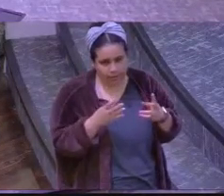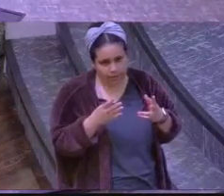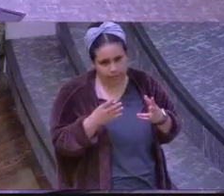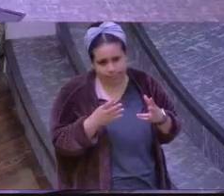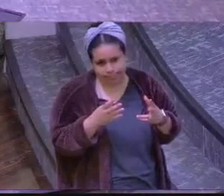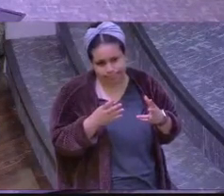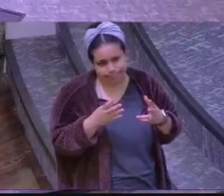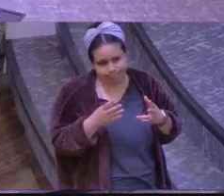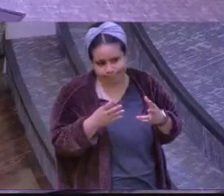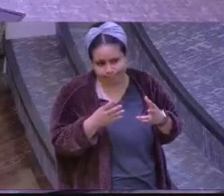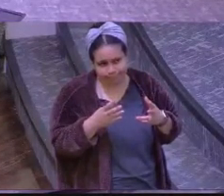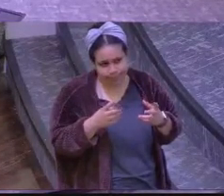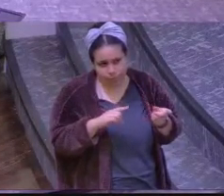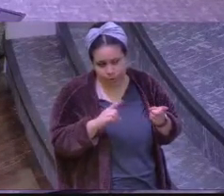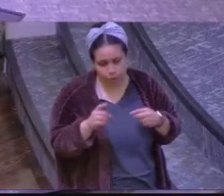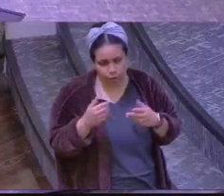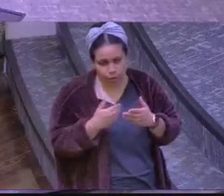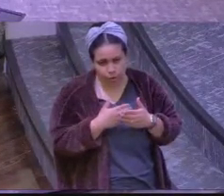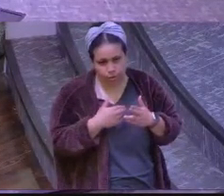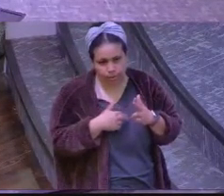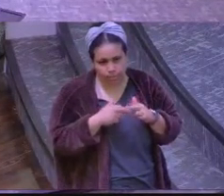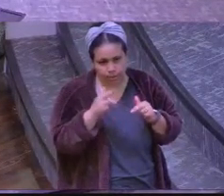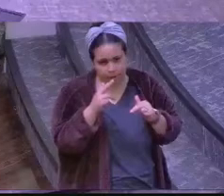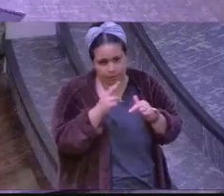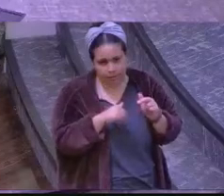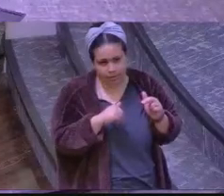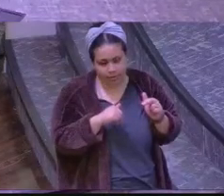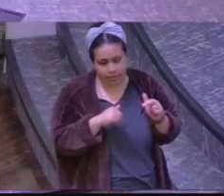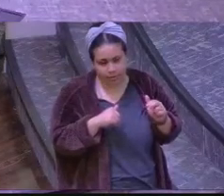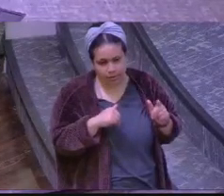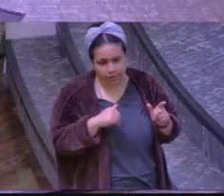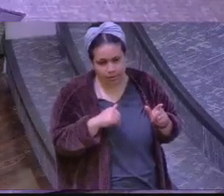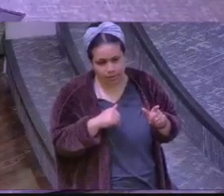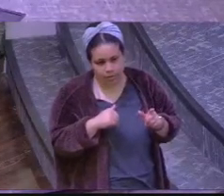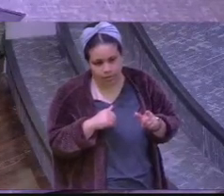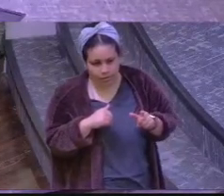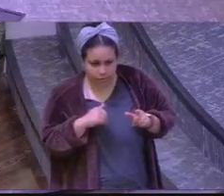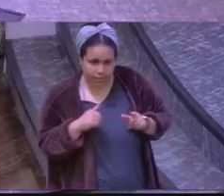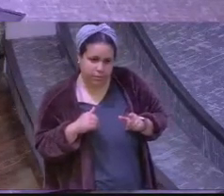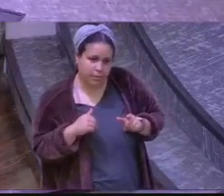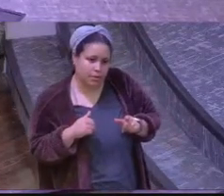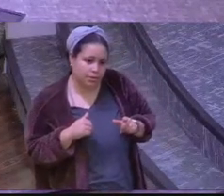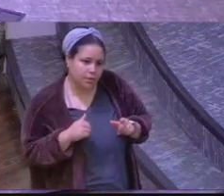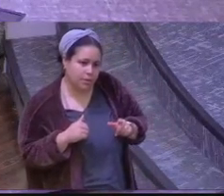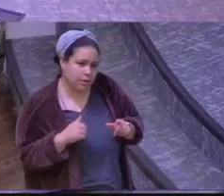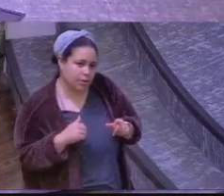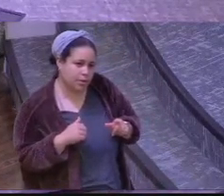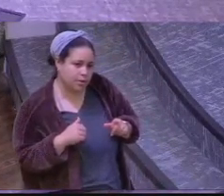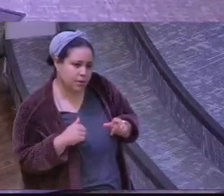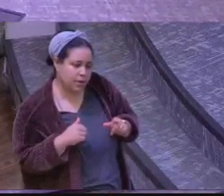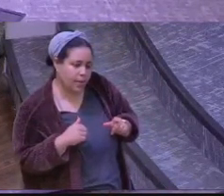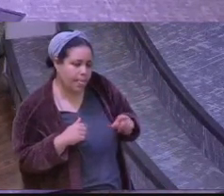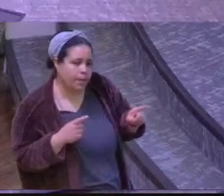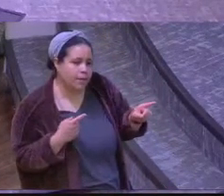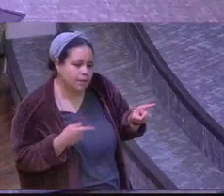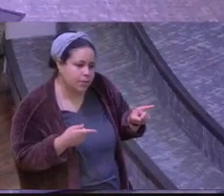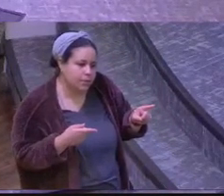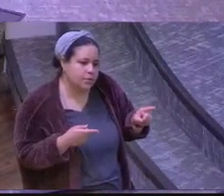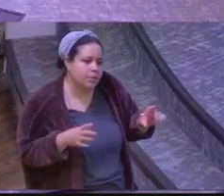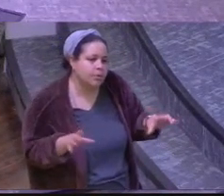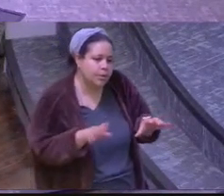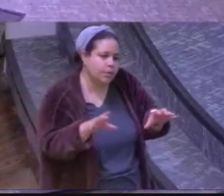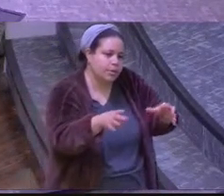know Dr. Hooker, Dr. Scott can definitely address that probably. Much more eloquently than I, but that's what we're